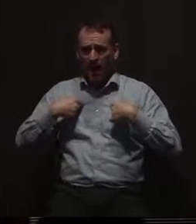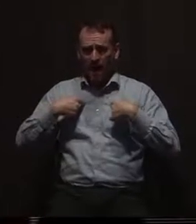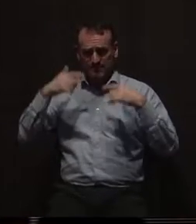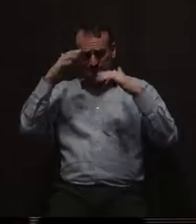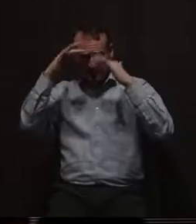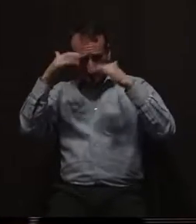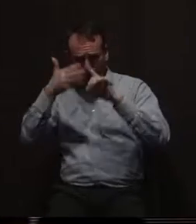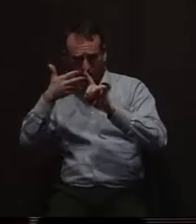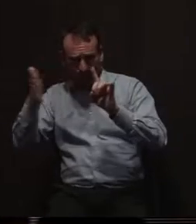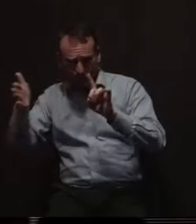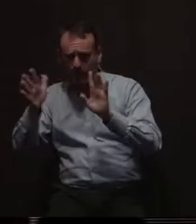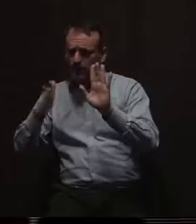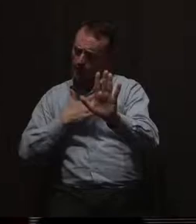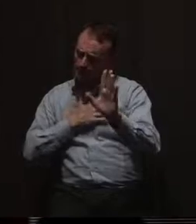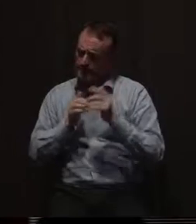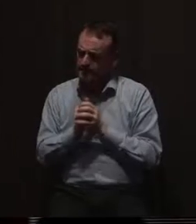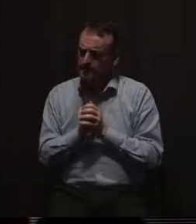don't you?